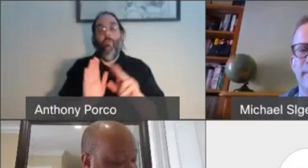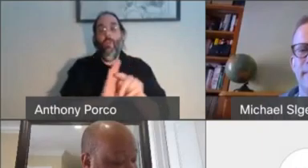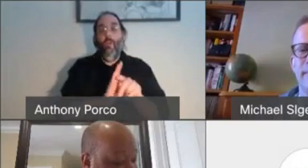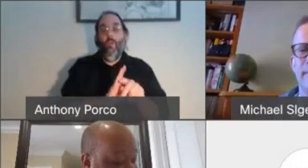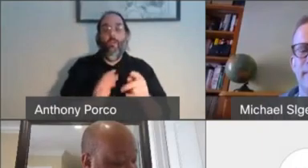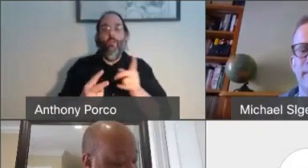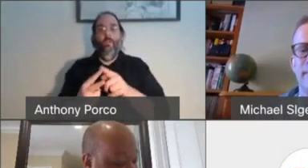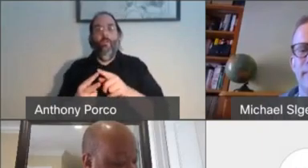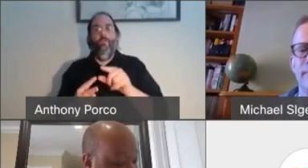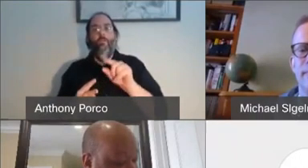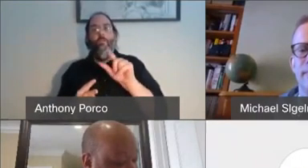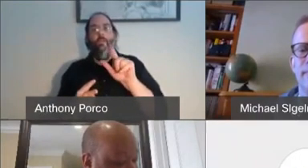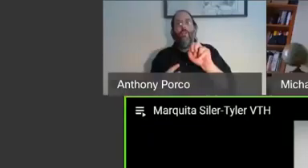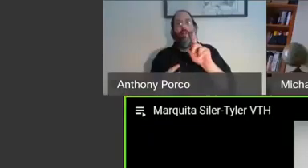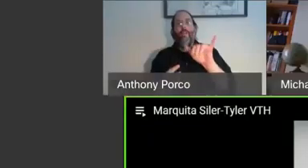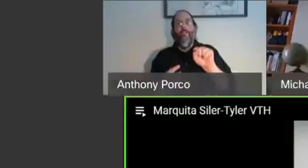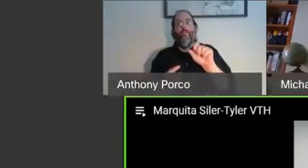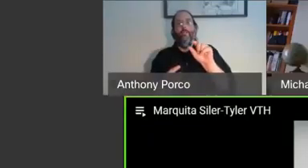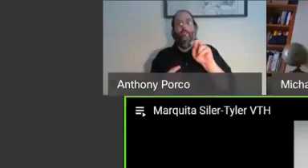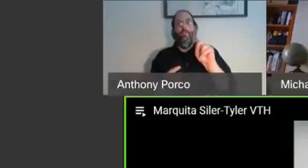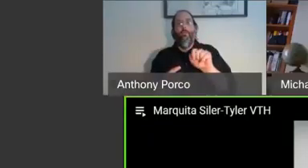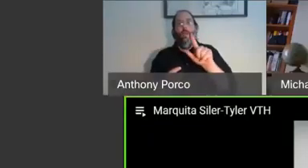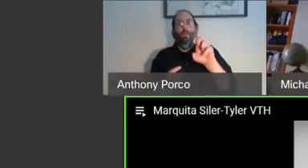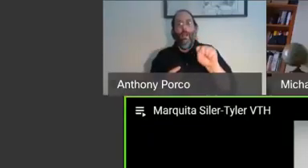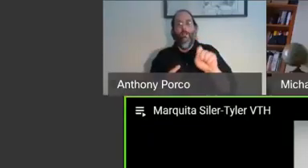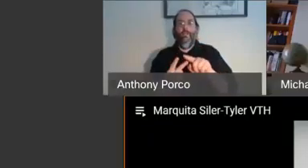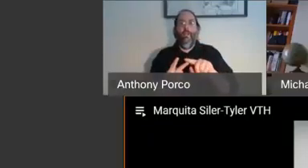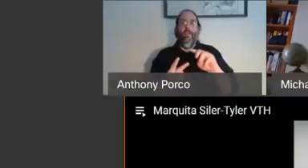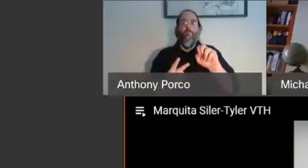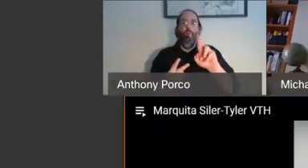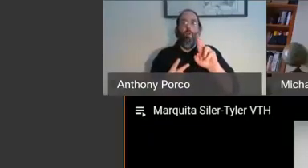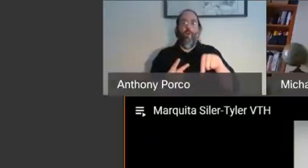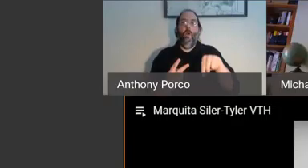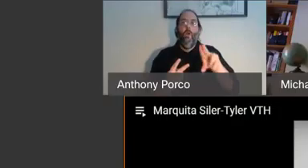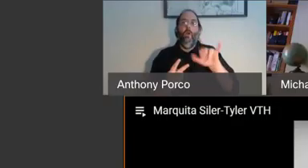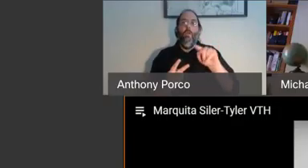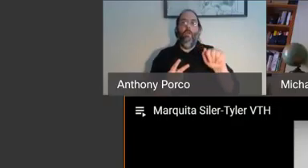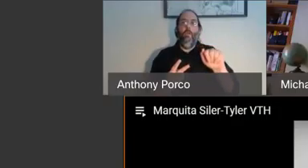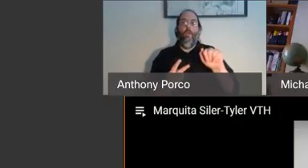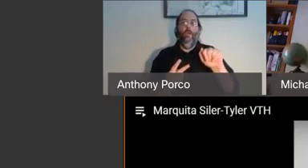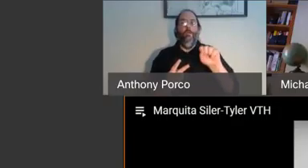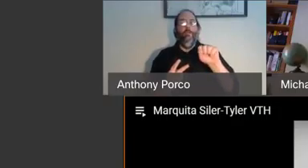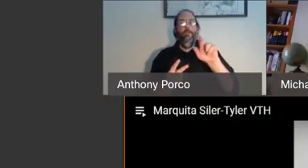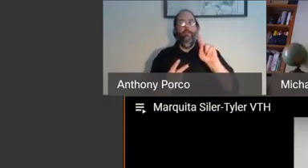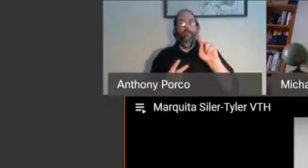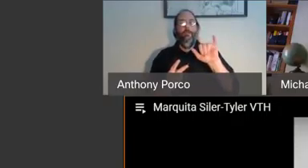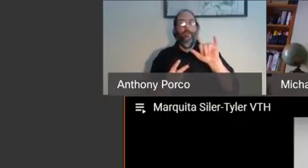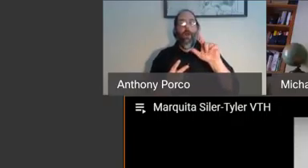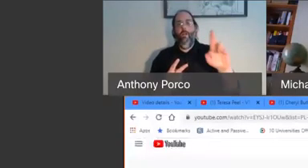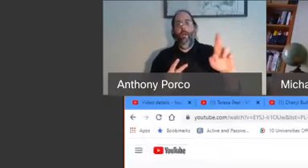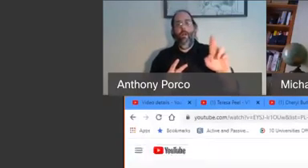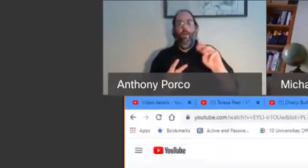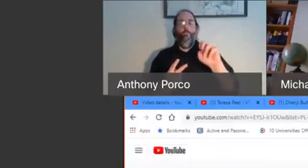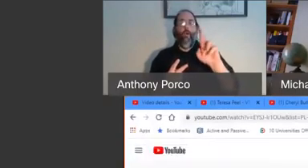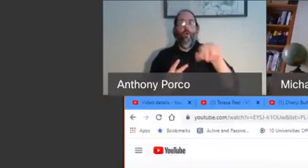Ms. Gladys Gonzalez, followed by a video of Ms. Marquita Seiler. And then Marquita will give a presentation on work